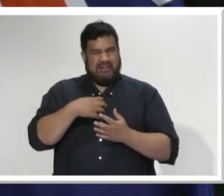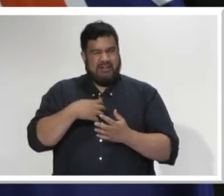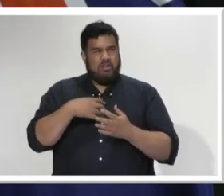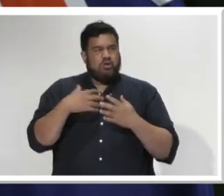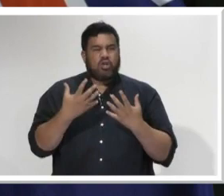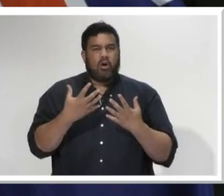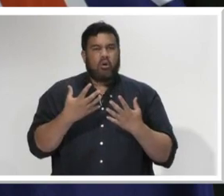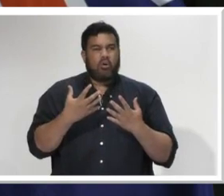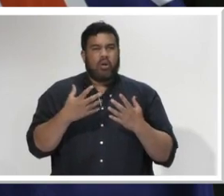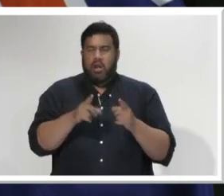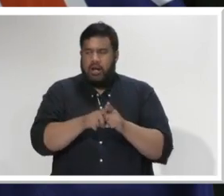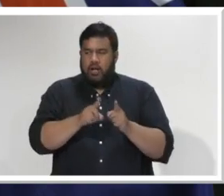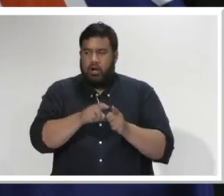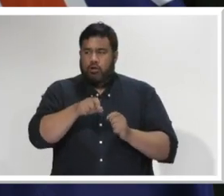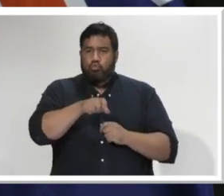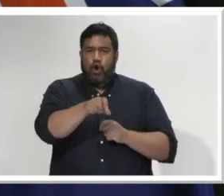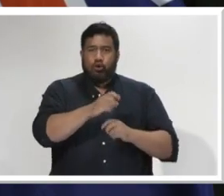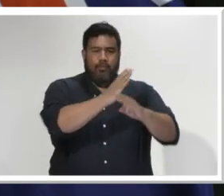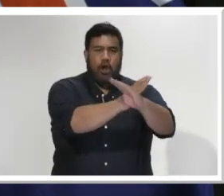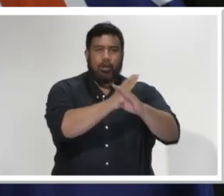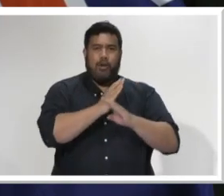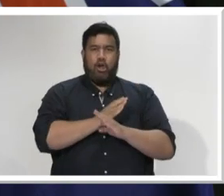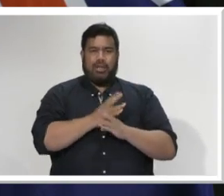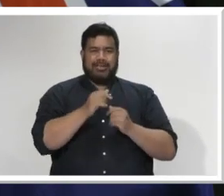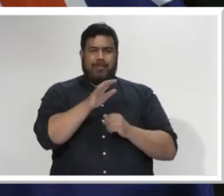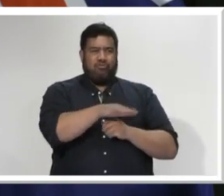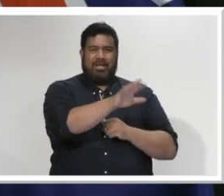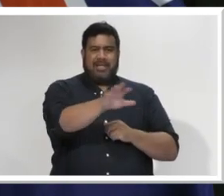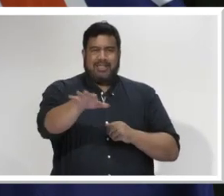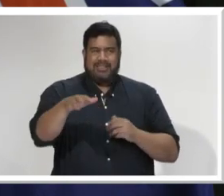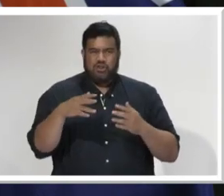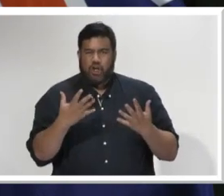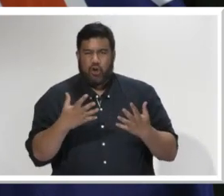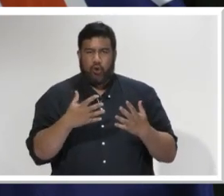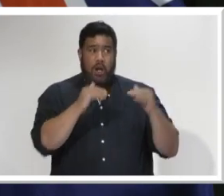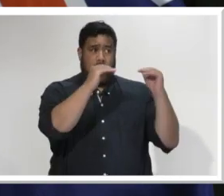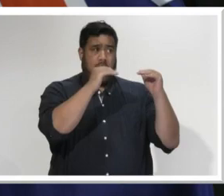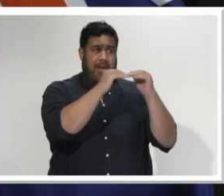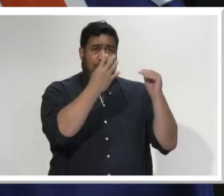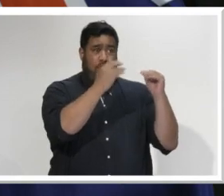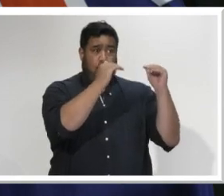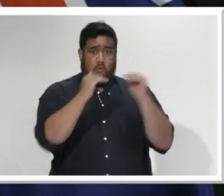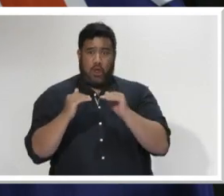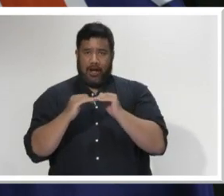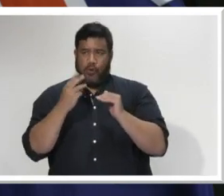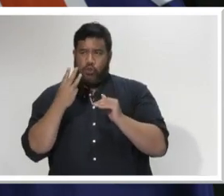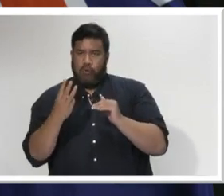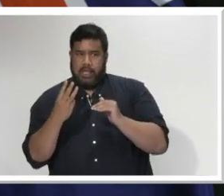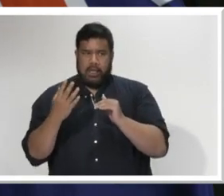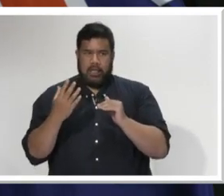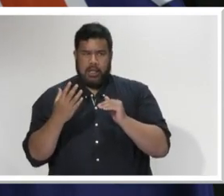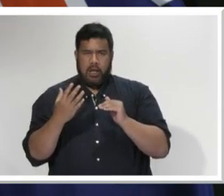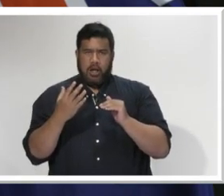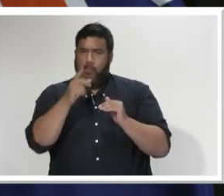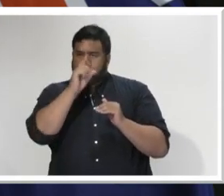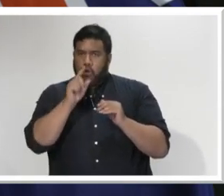restrictions? And no decisions have been made on either whether we're moving or whether we're moving particular regions.